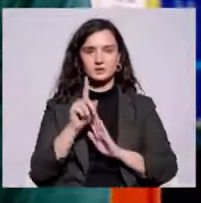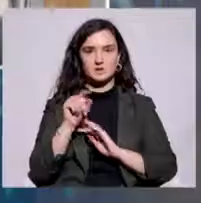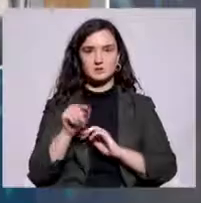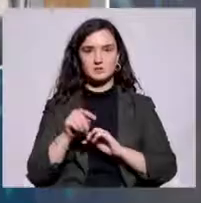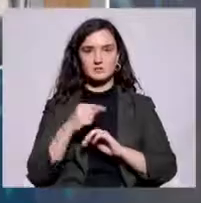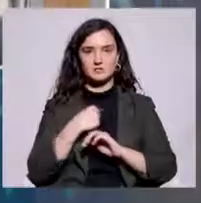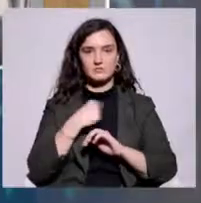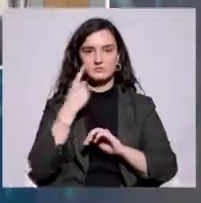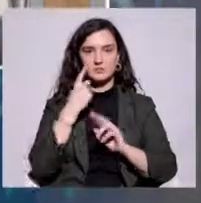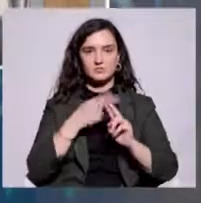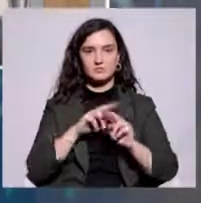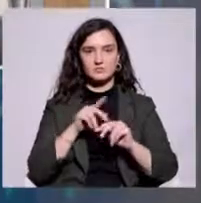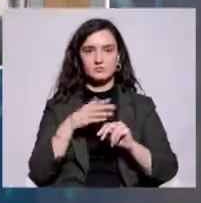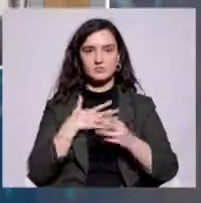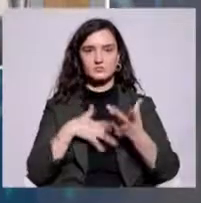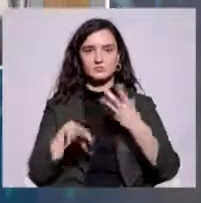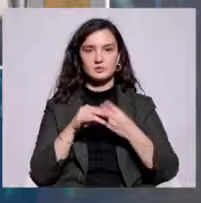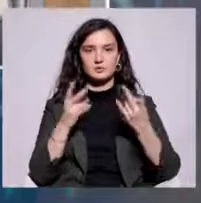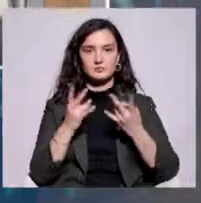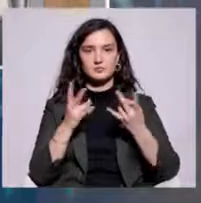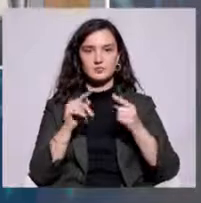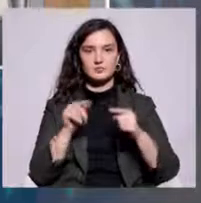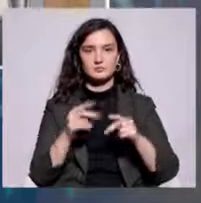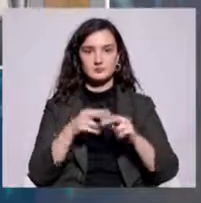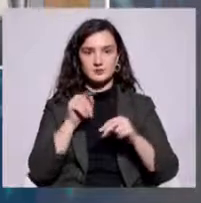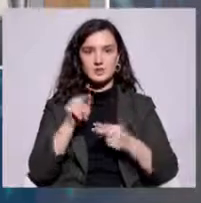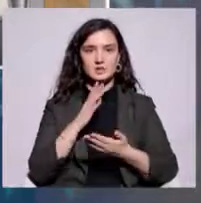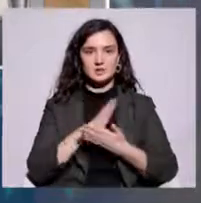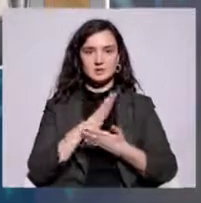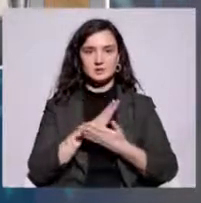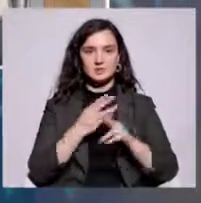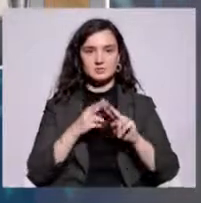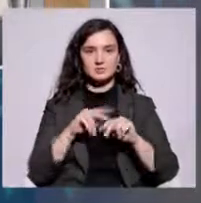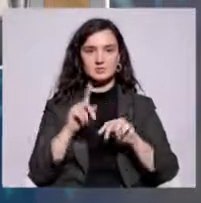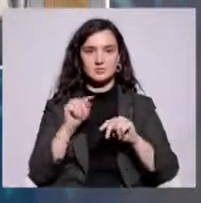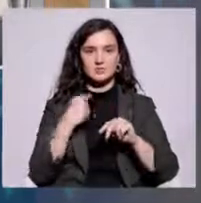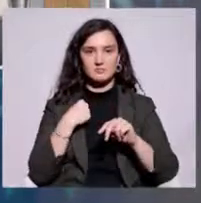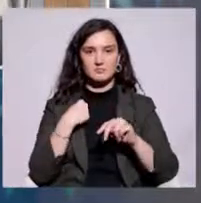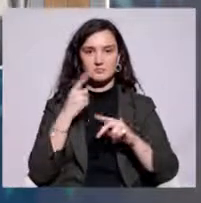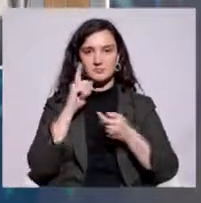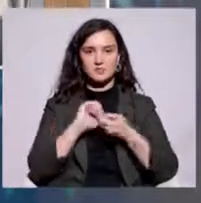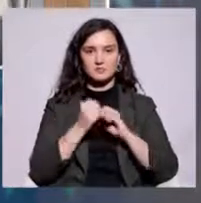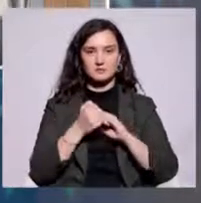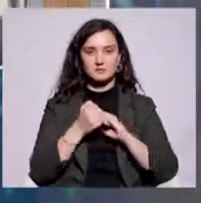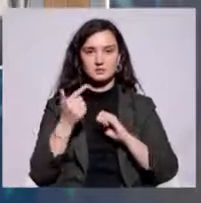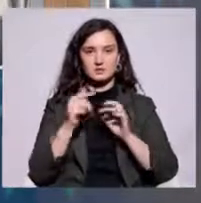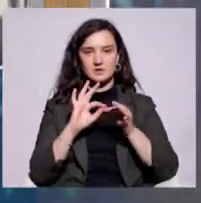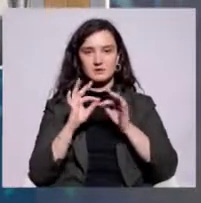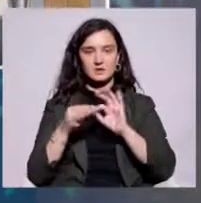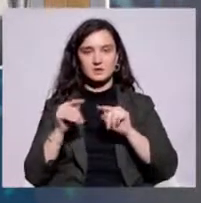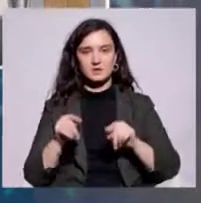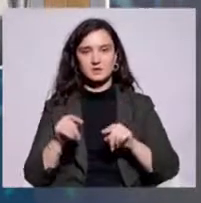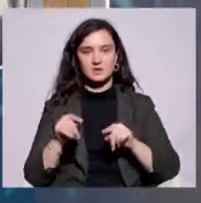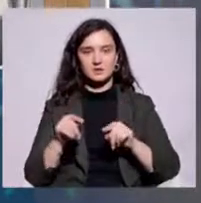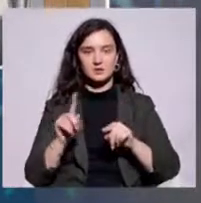there? I think that we need here there is because I remember from the grammar